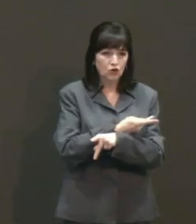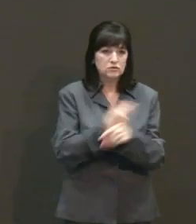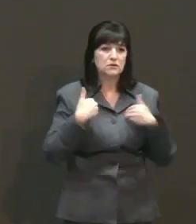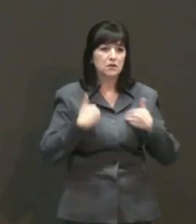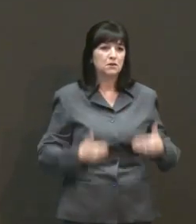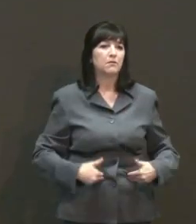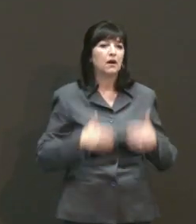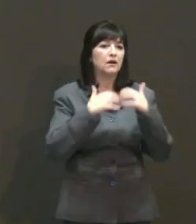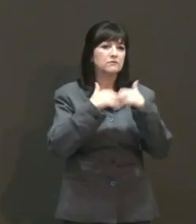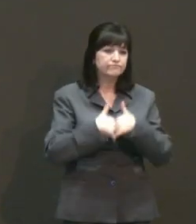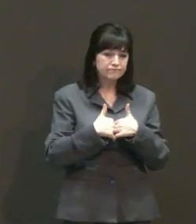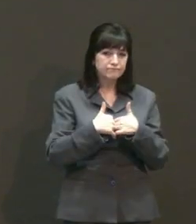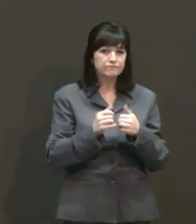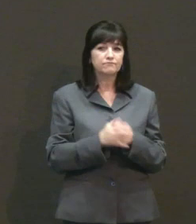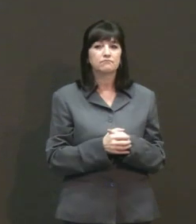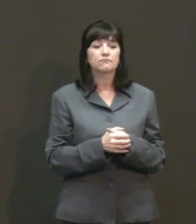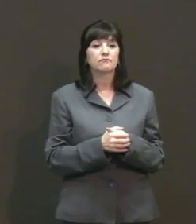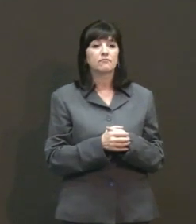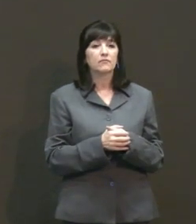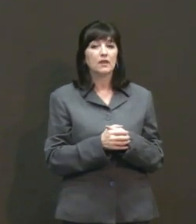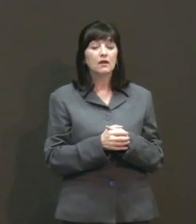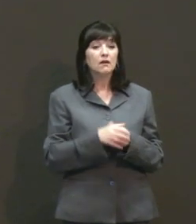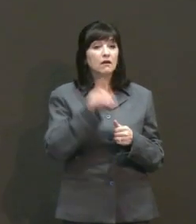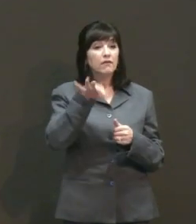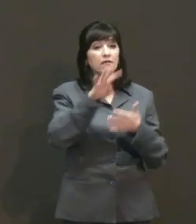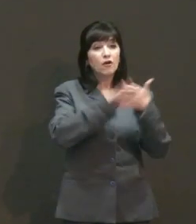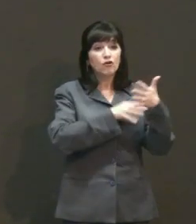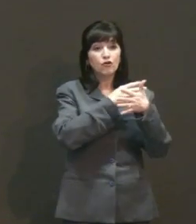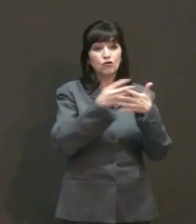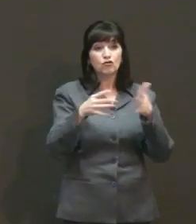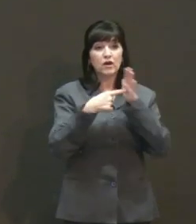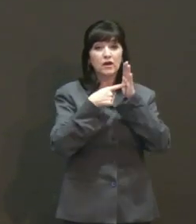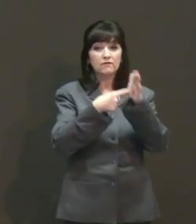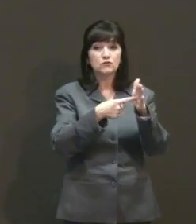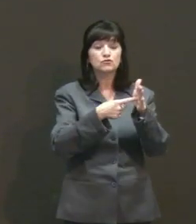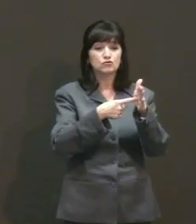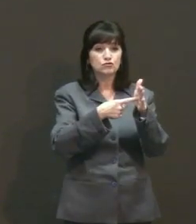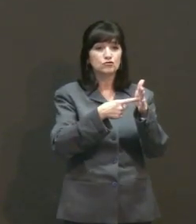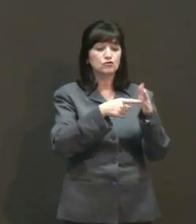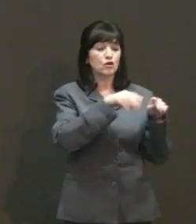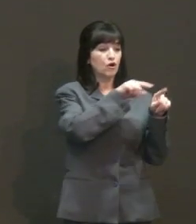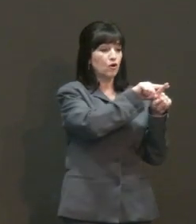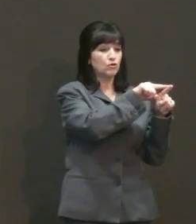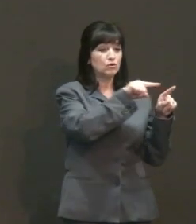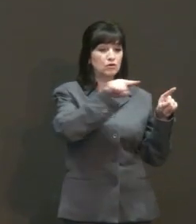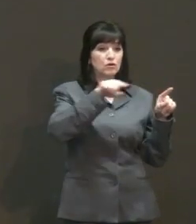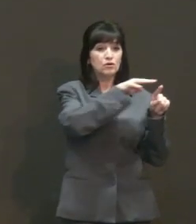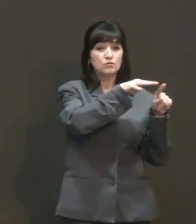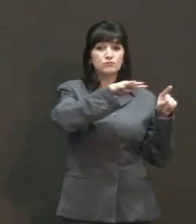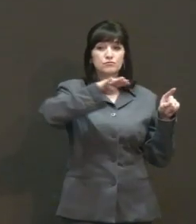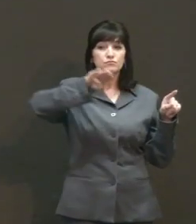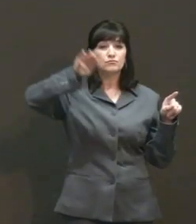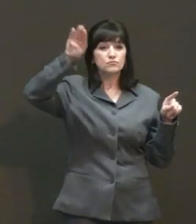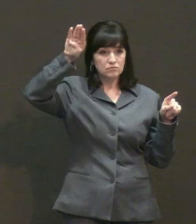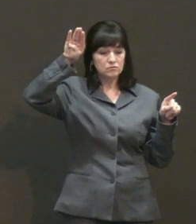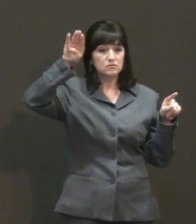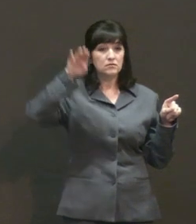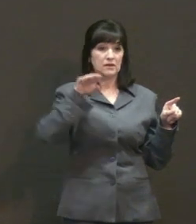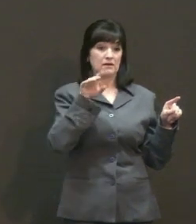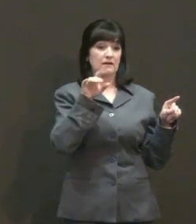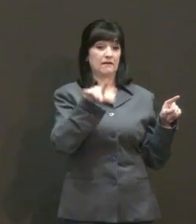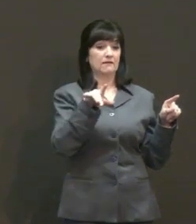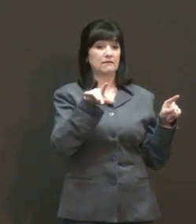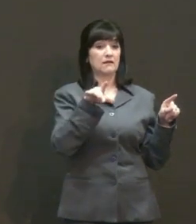the graph, the slope of the increase that we're looking at over the next 2 weeks. This takes us out to April 14th, not